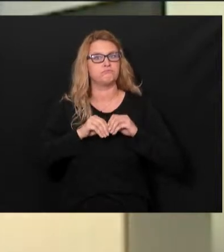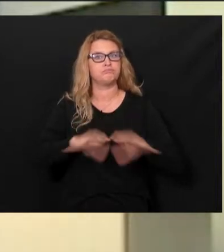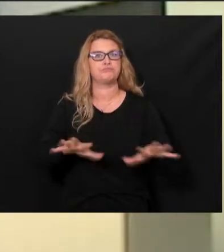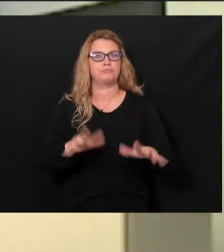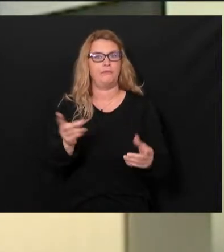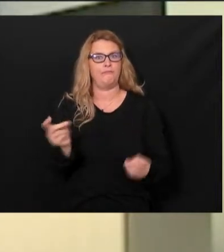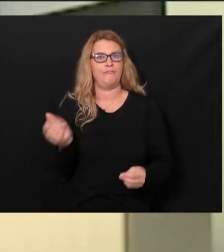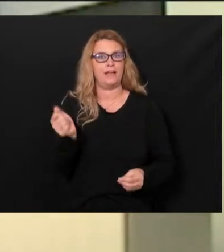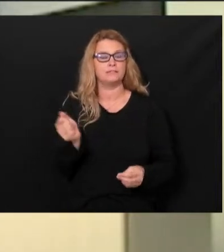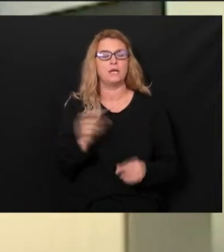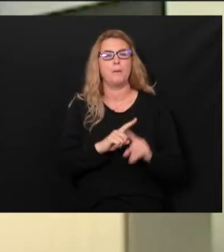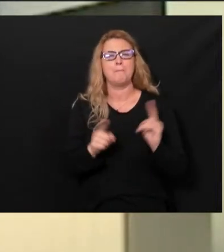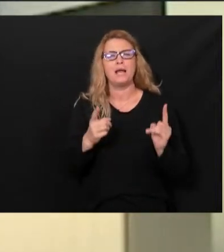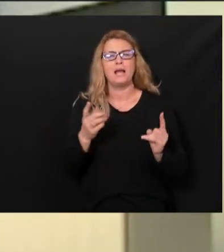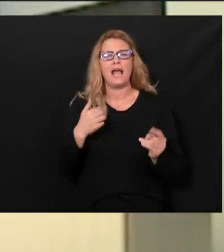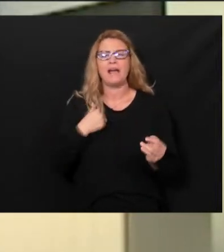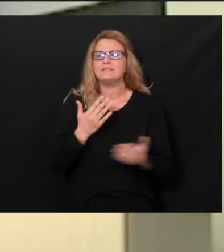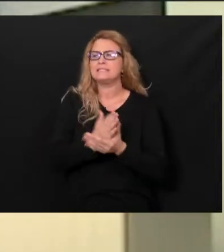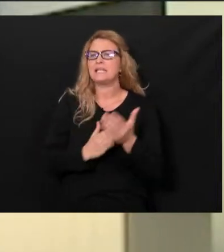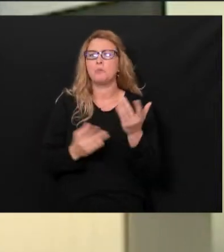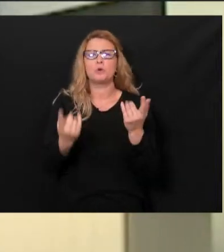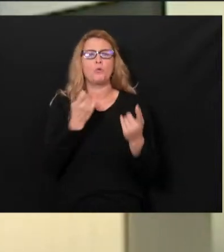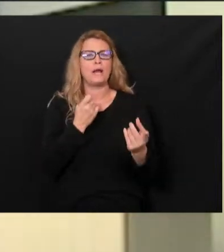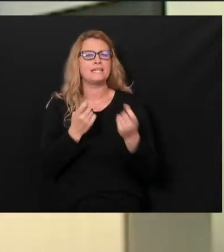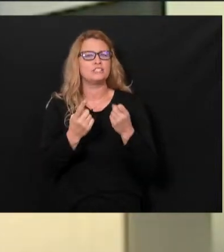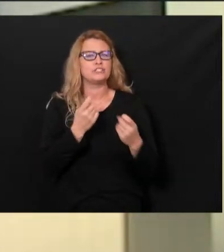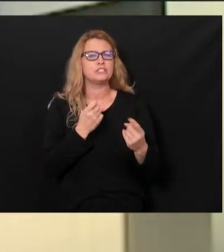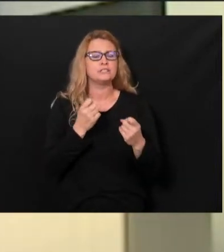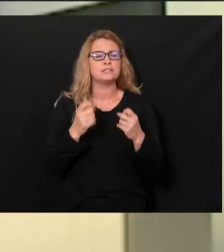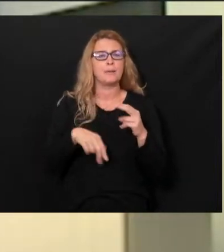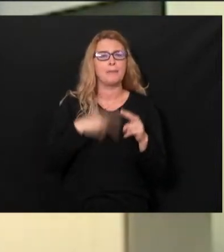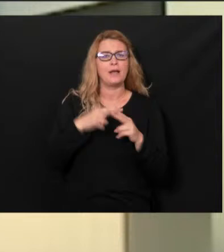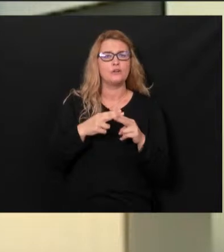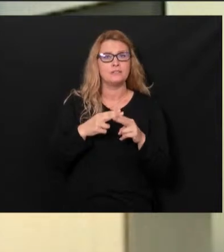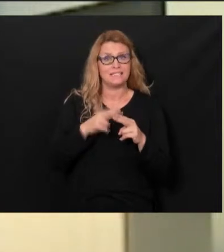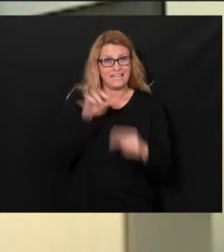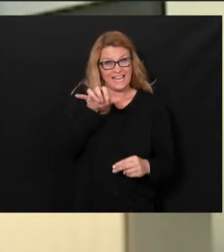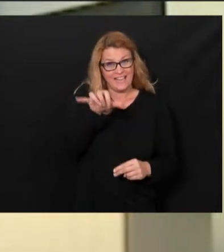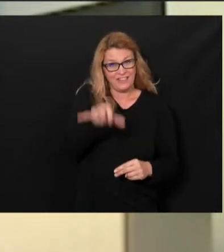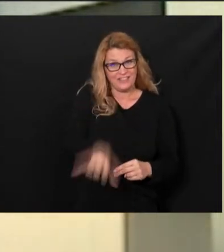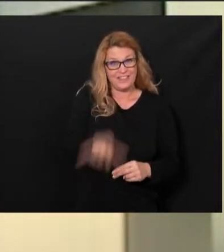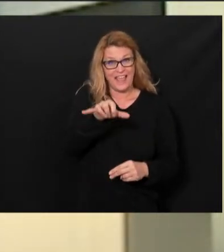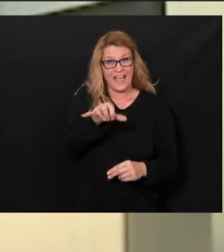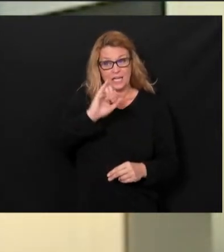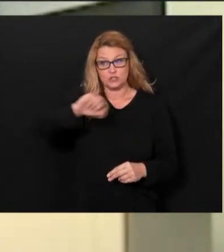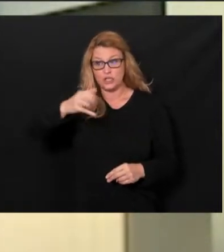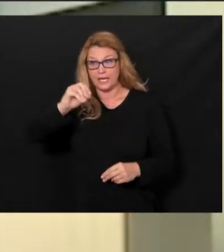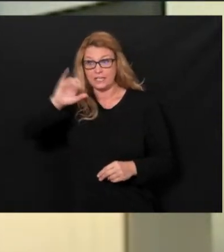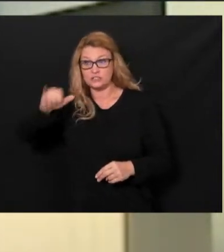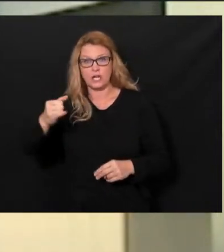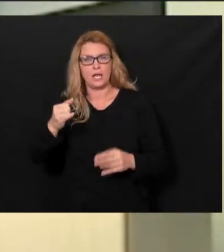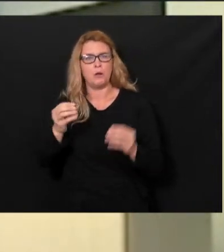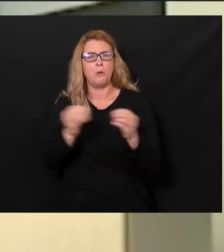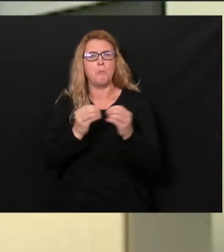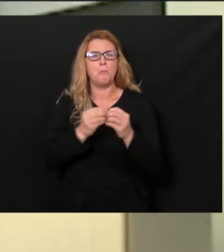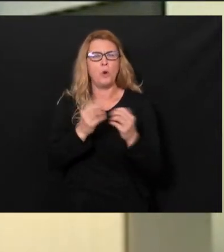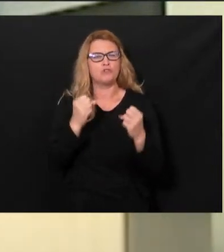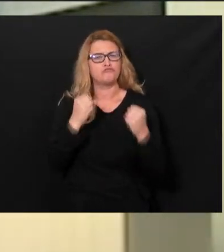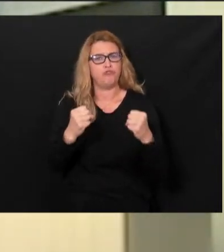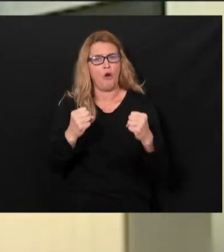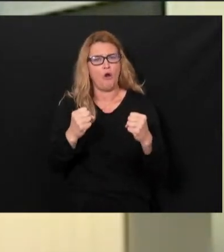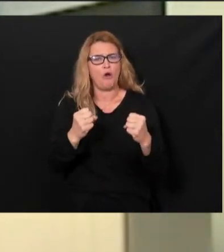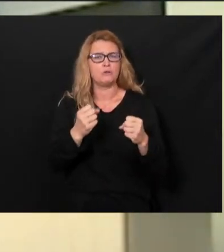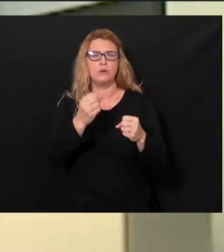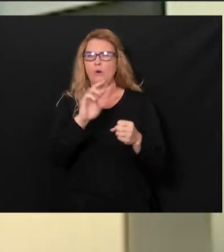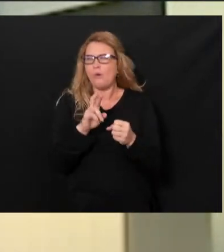heard some questions, especially from some older residents, questioning, is this shot stronger? How is it that they can do it